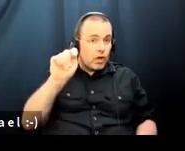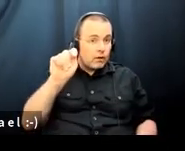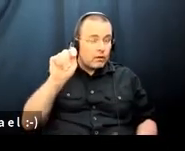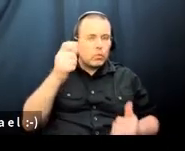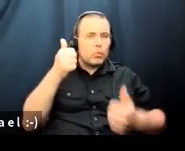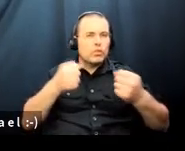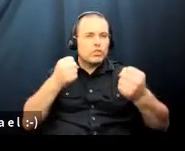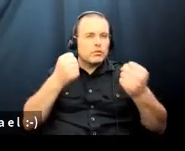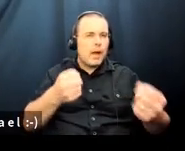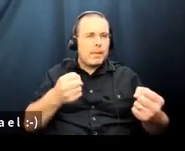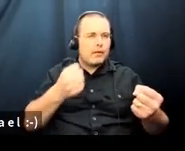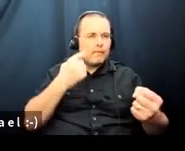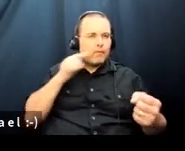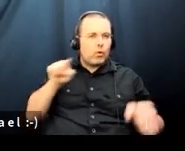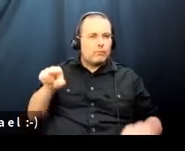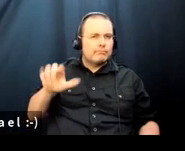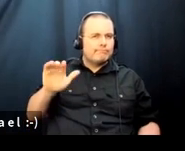dominant?